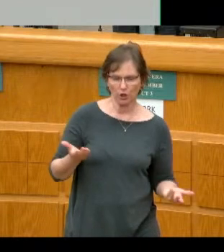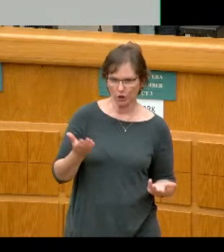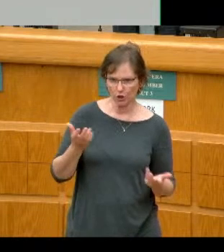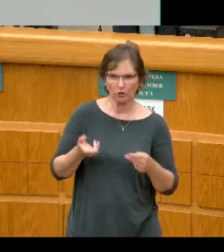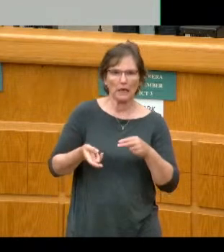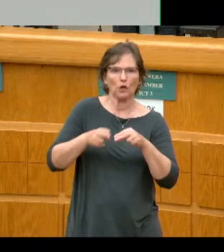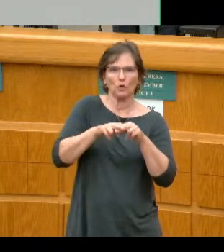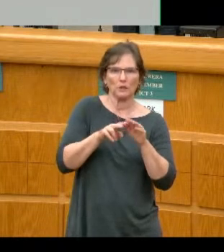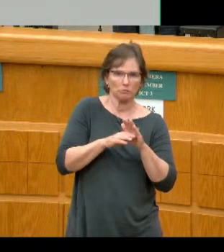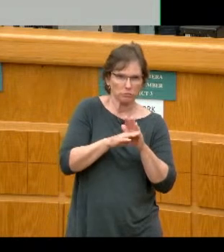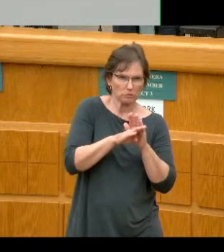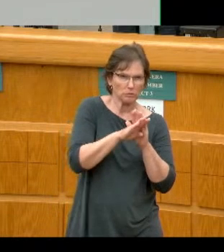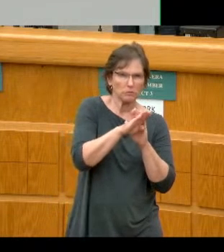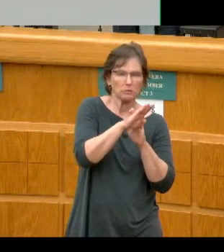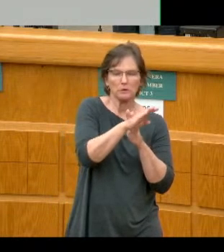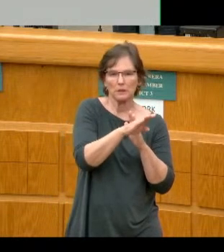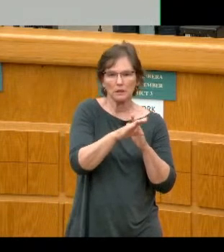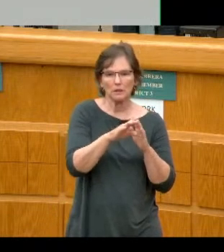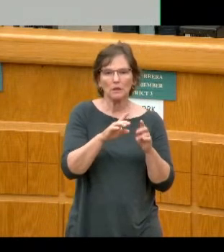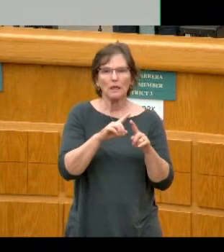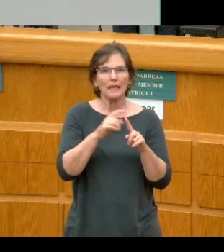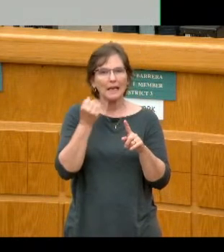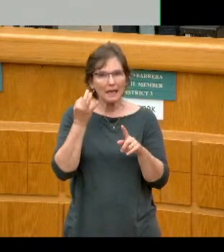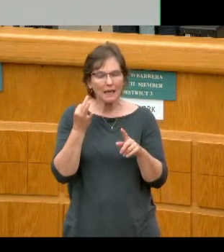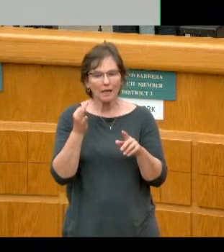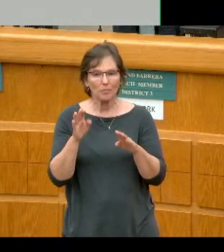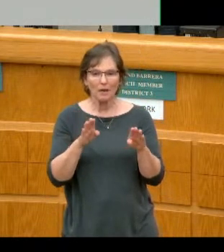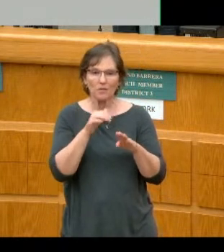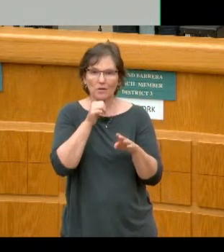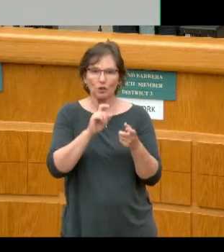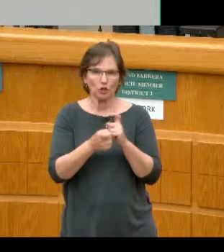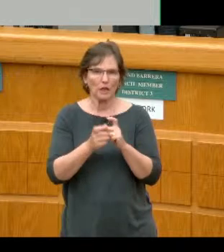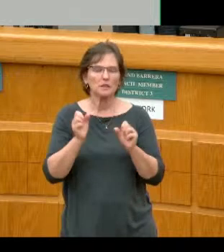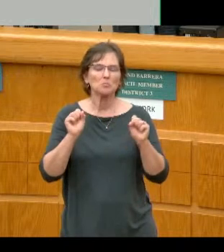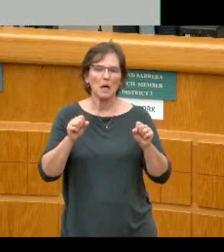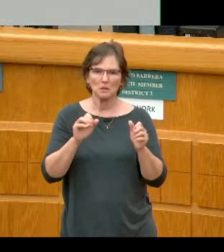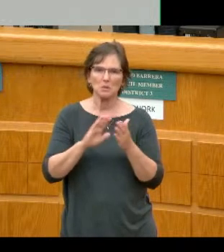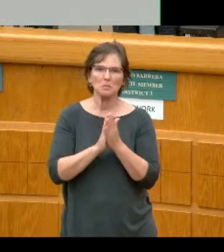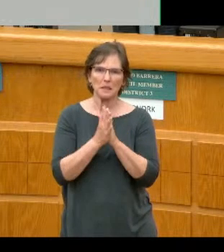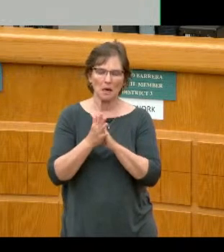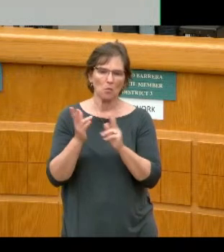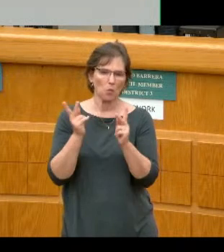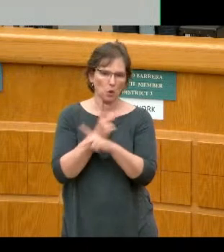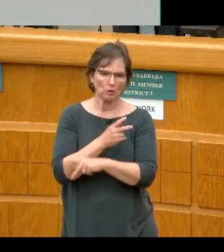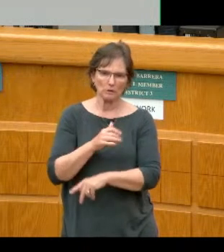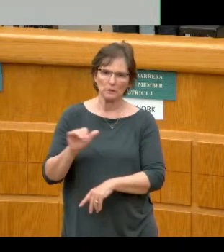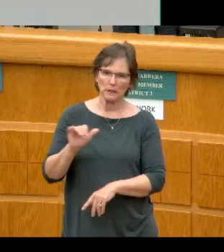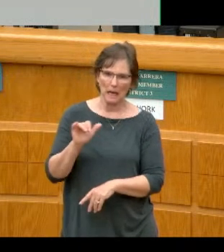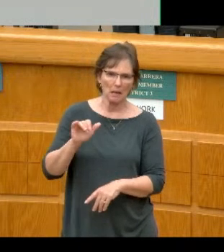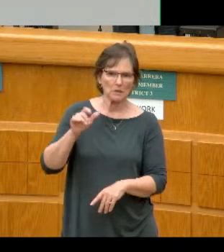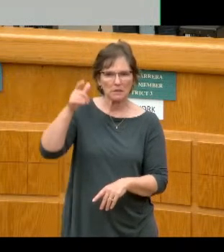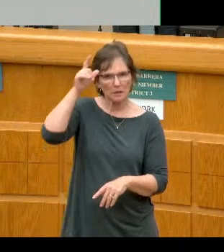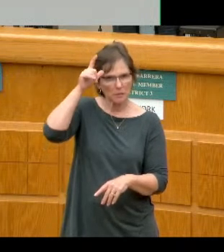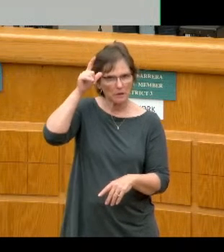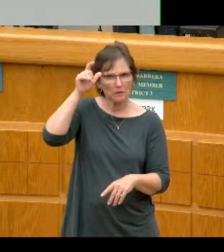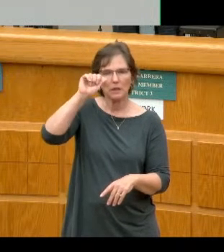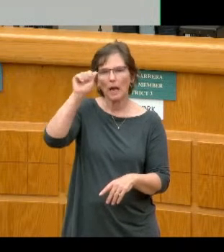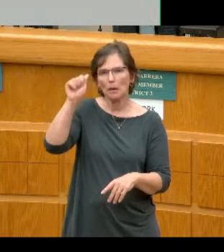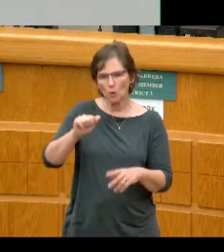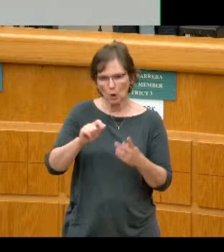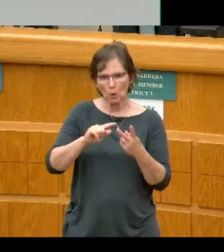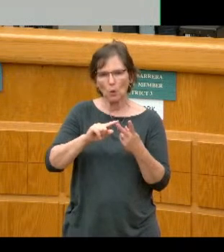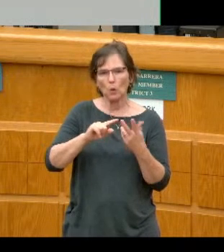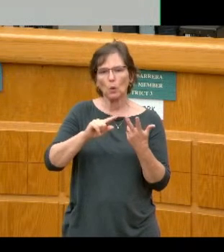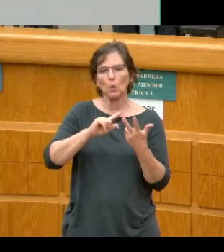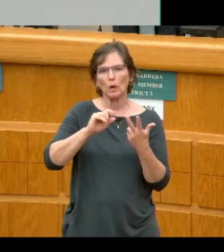not projecting that we will see anything like what we're seeing right now in Amarillo, Lubbock, and El Paso here in the coastal bend.